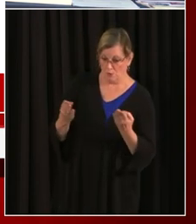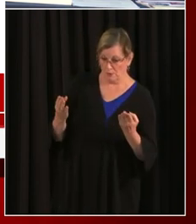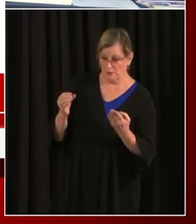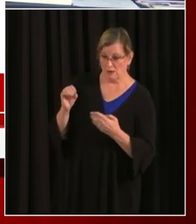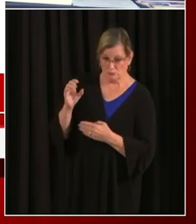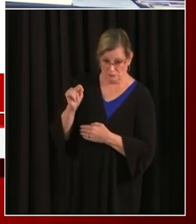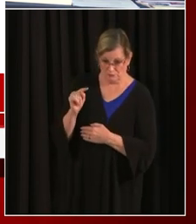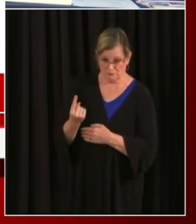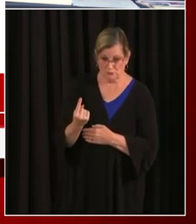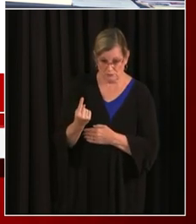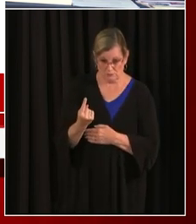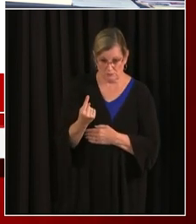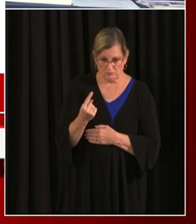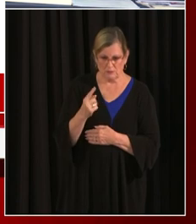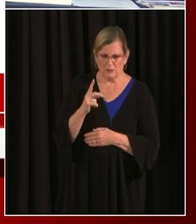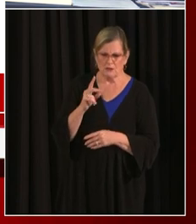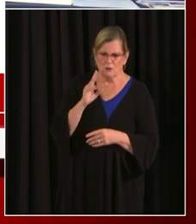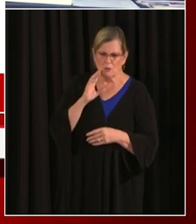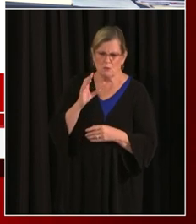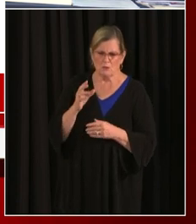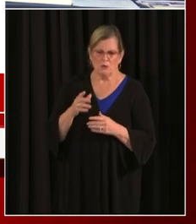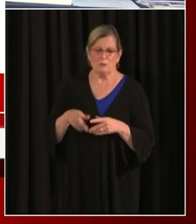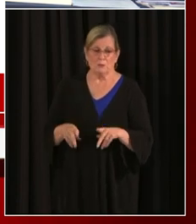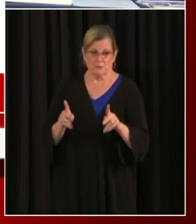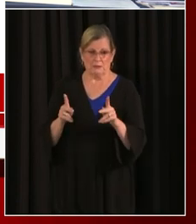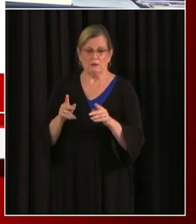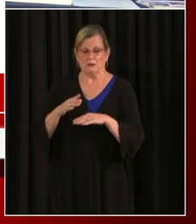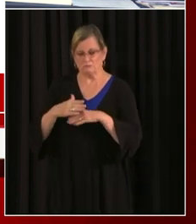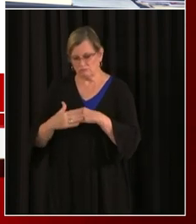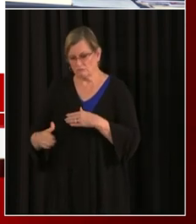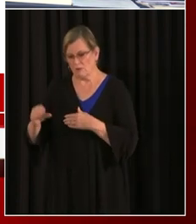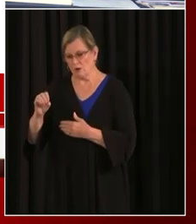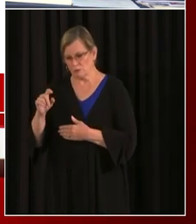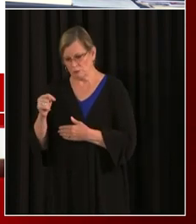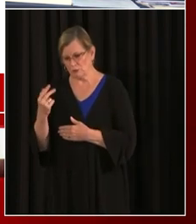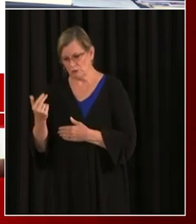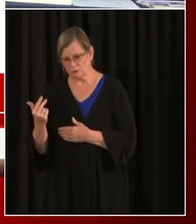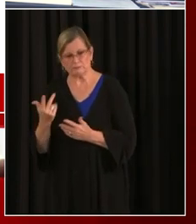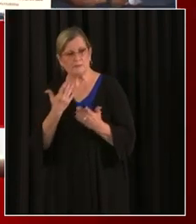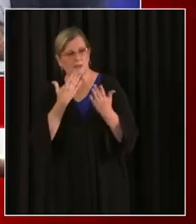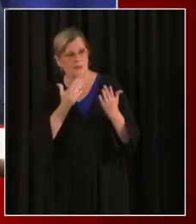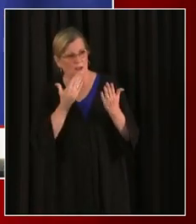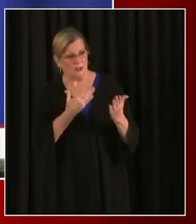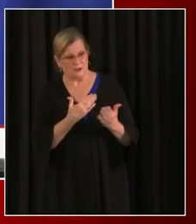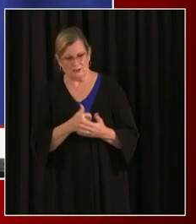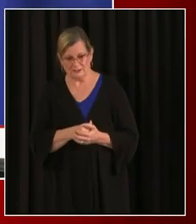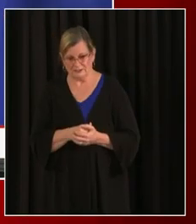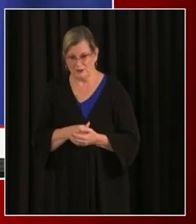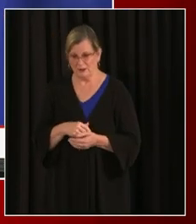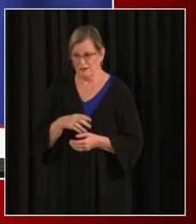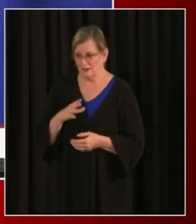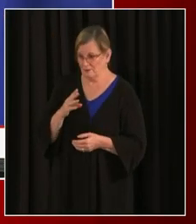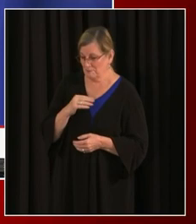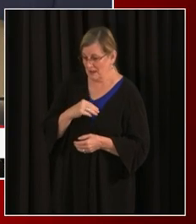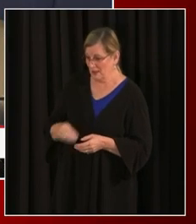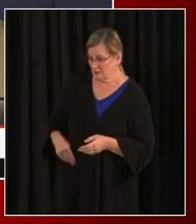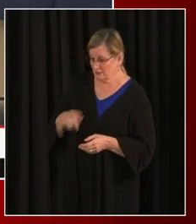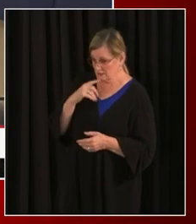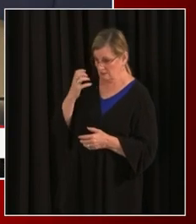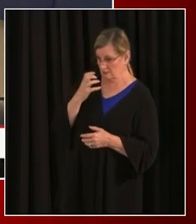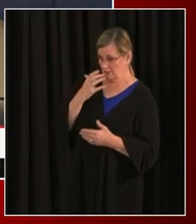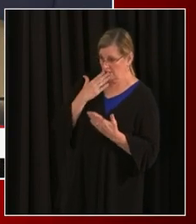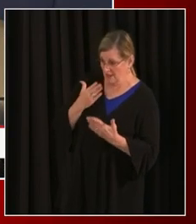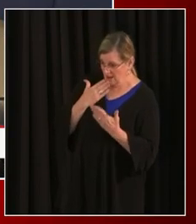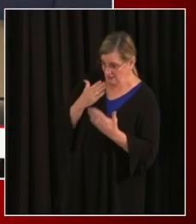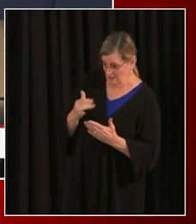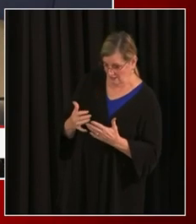those permits will begin on October 13th. Thank you, Mayor. Thank you. That's a lot, DPR. Thank you, and I want to thank